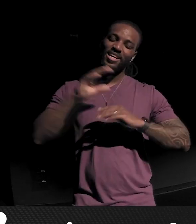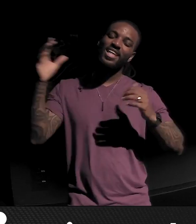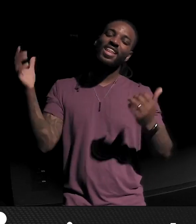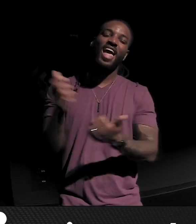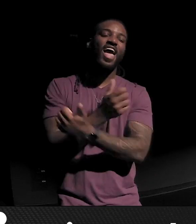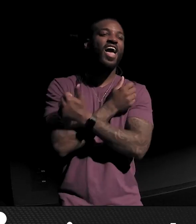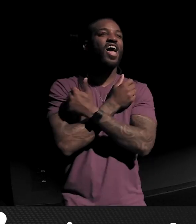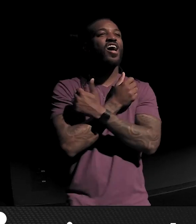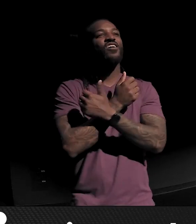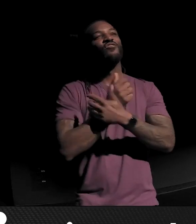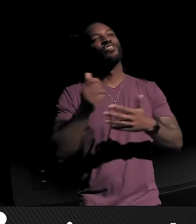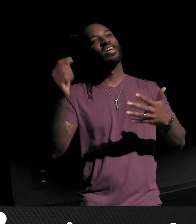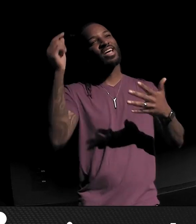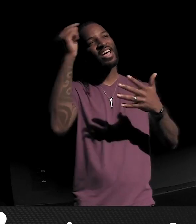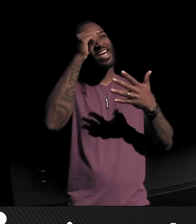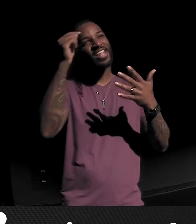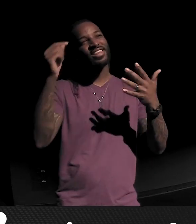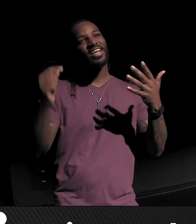in